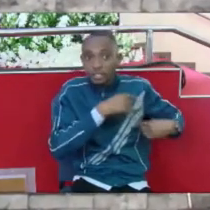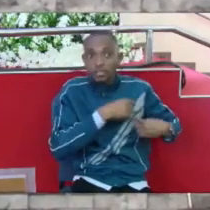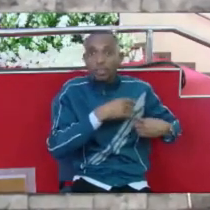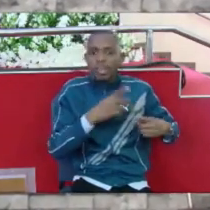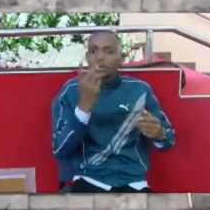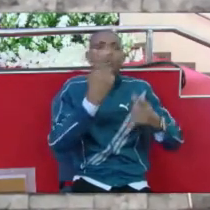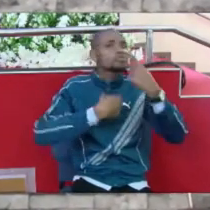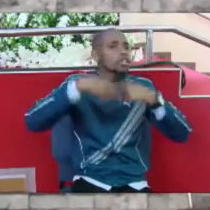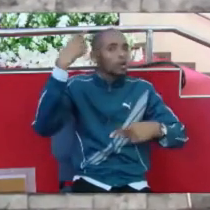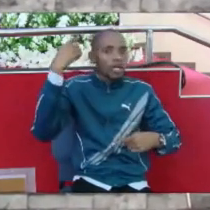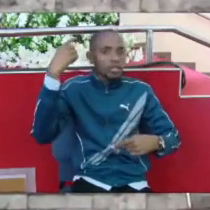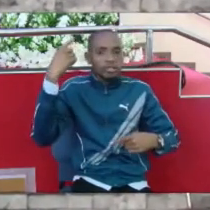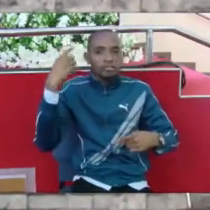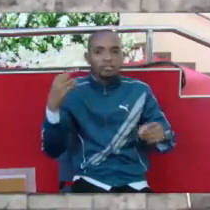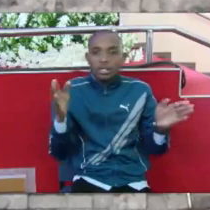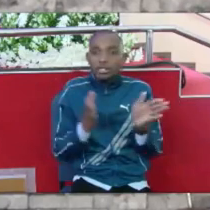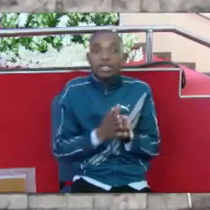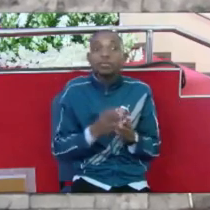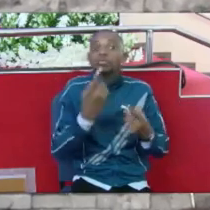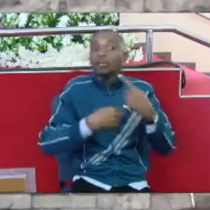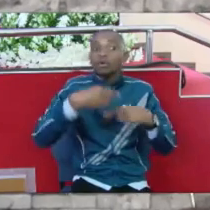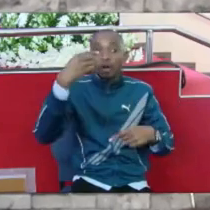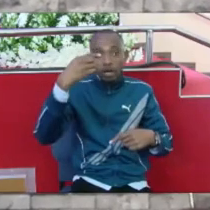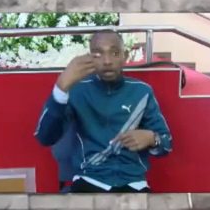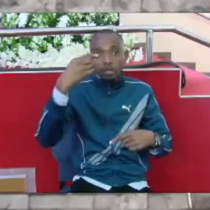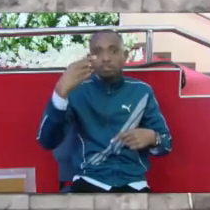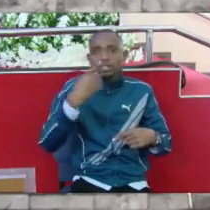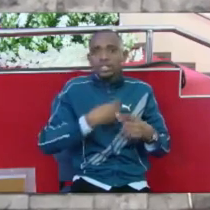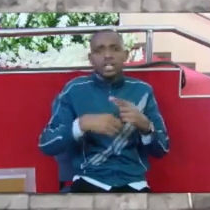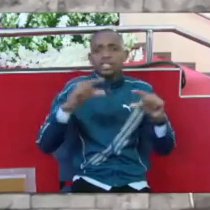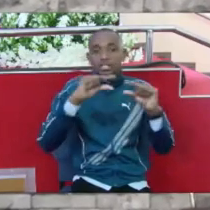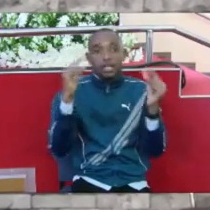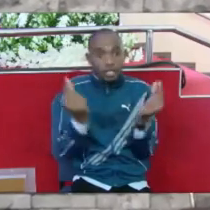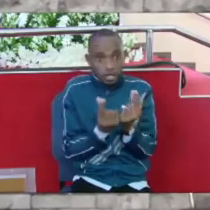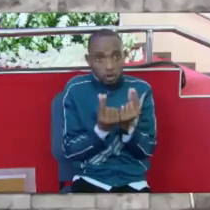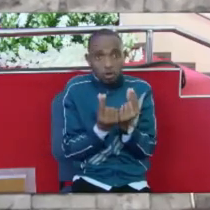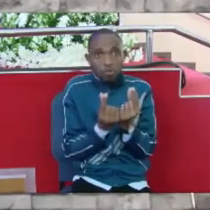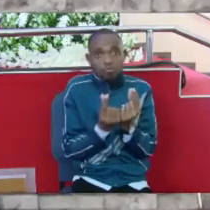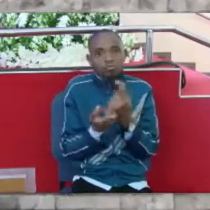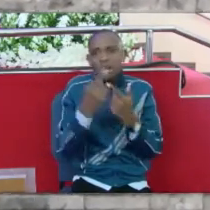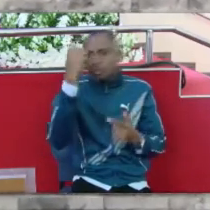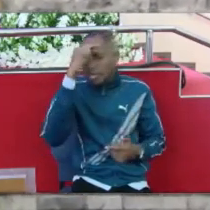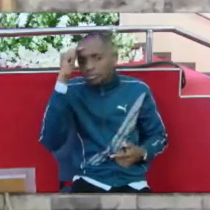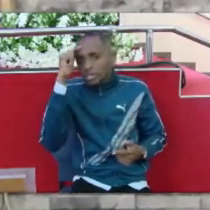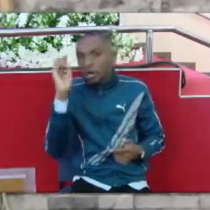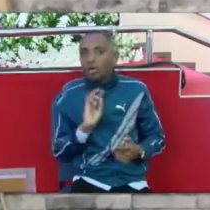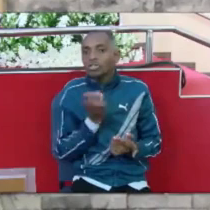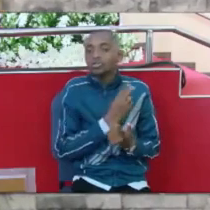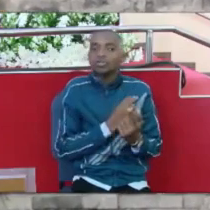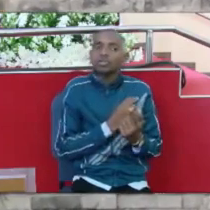victorious as a warrior, as a general. But also he had very